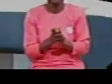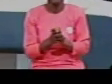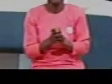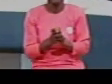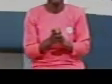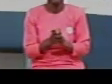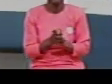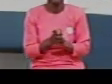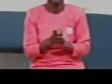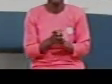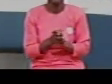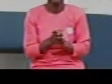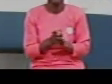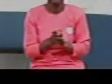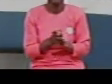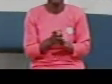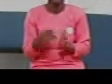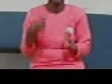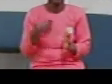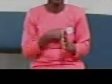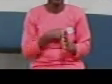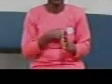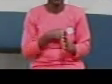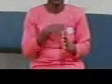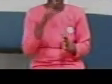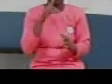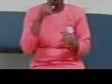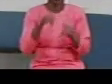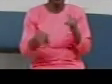We are eternally grateful unto God